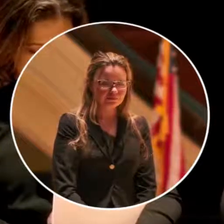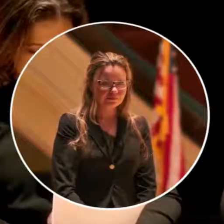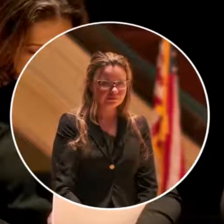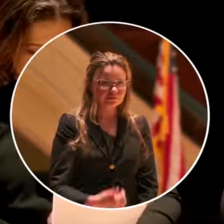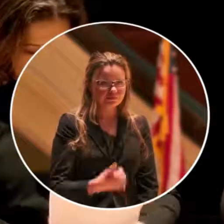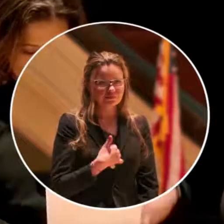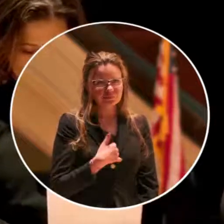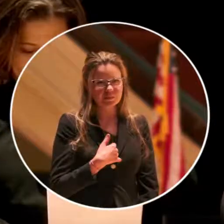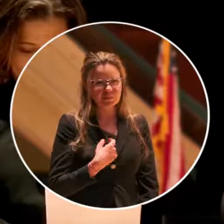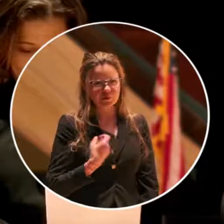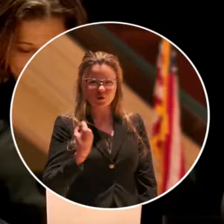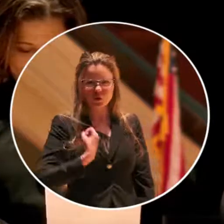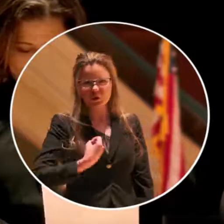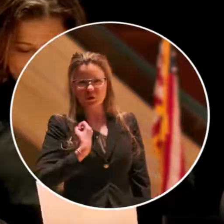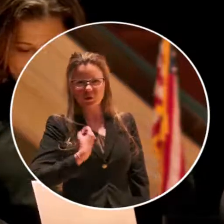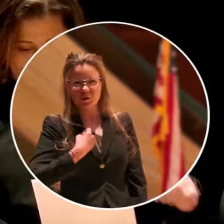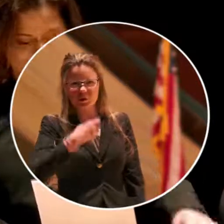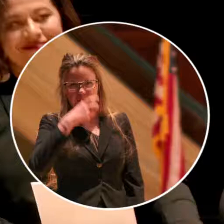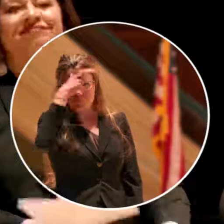I'm a big, tough guy,